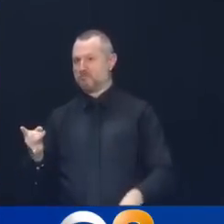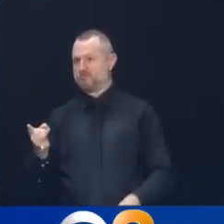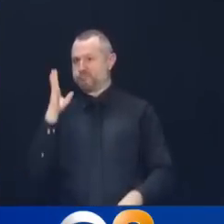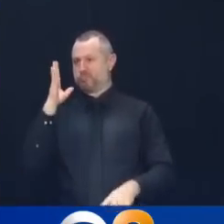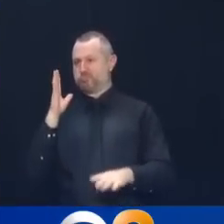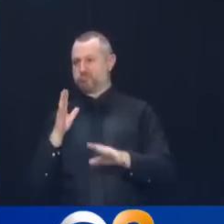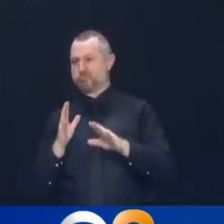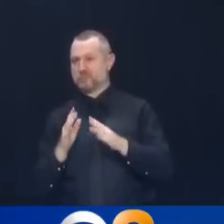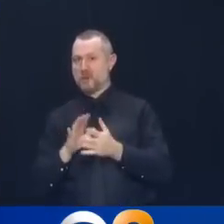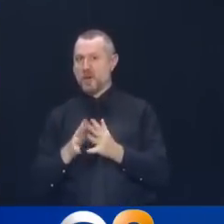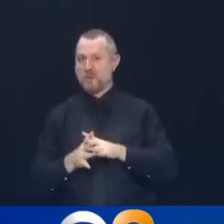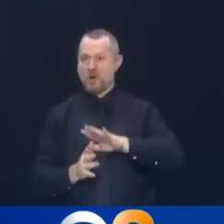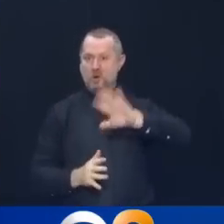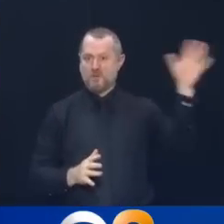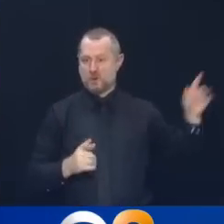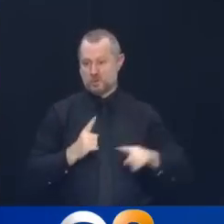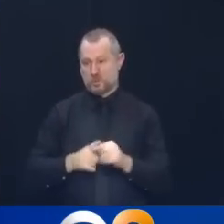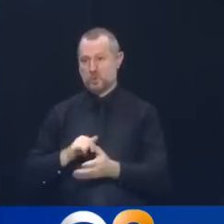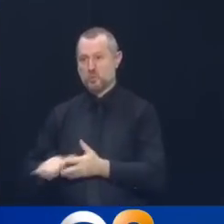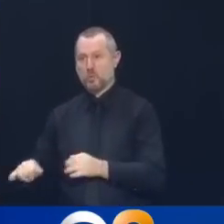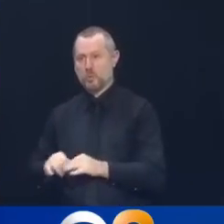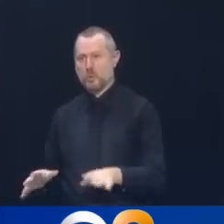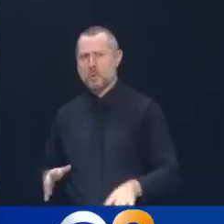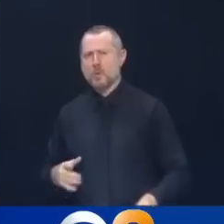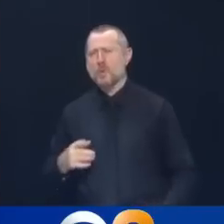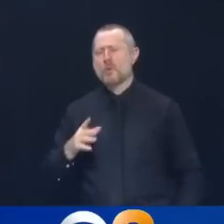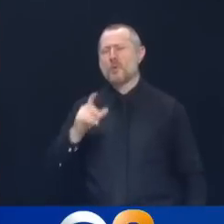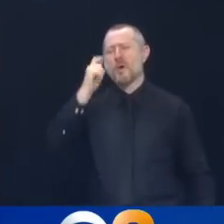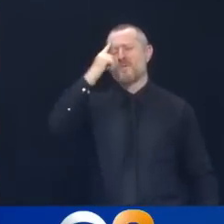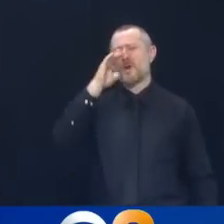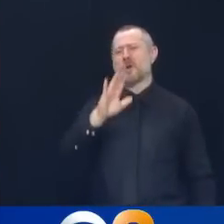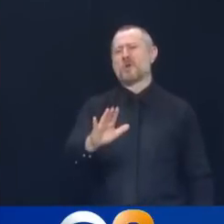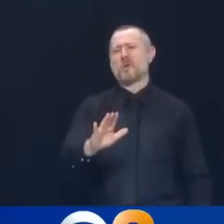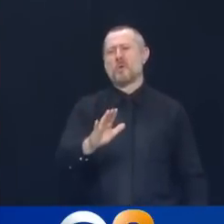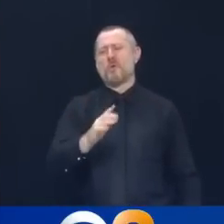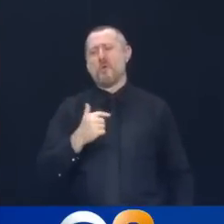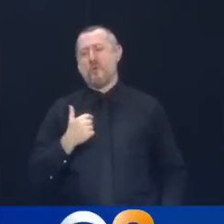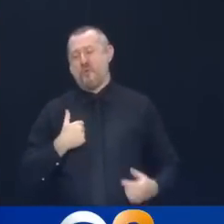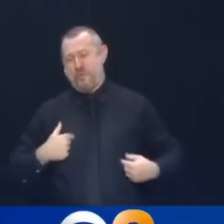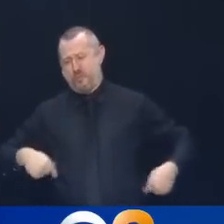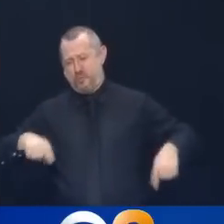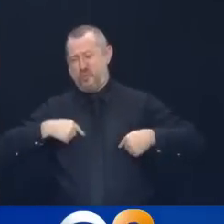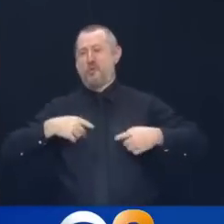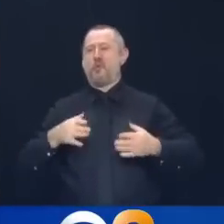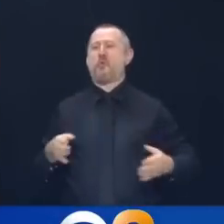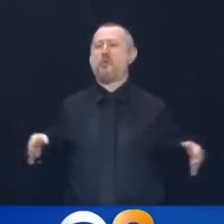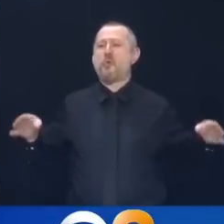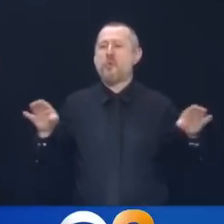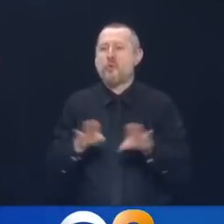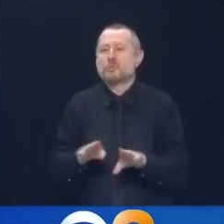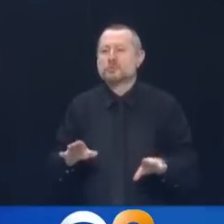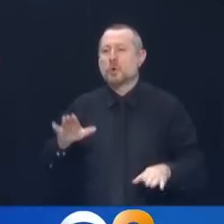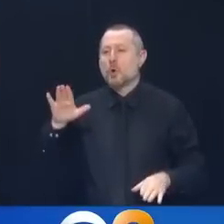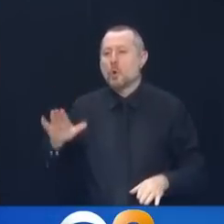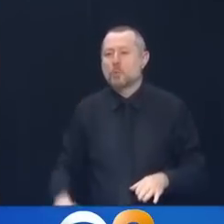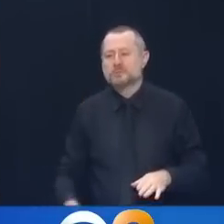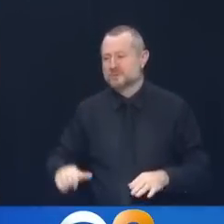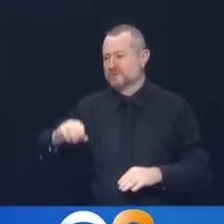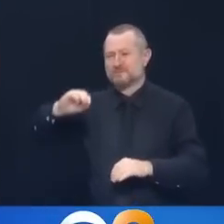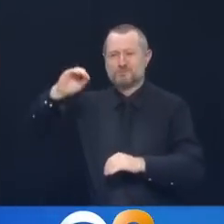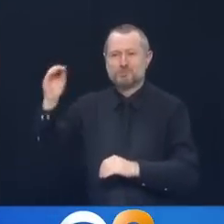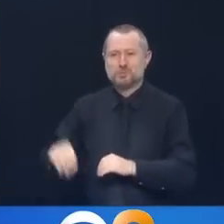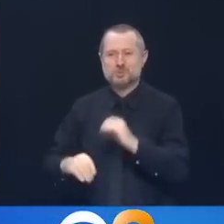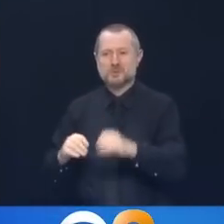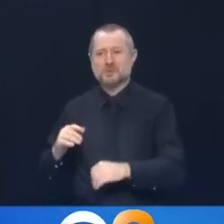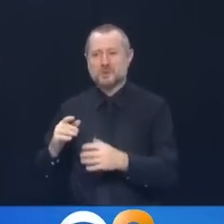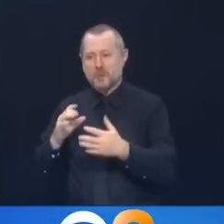We close at the lowest percentages in the nation. Our calibration is the lowest.